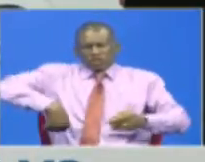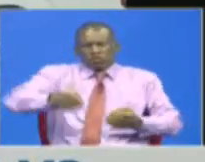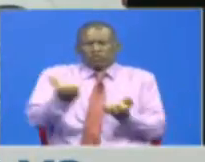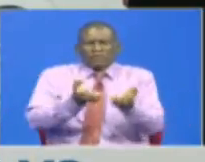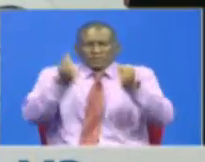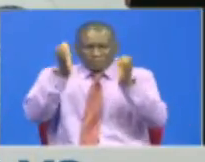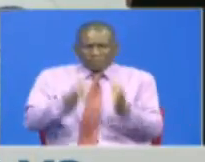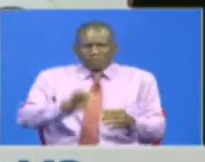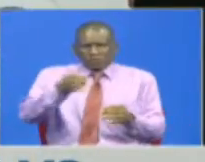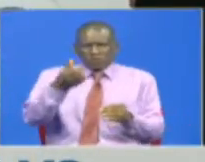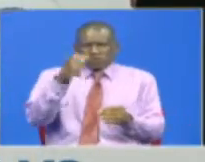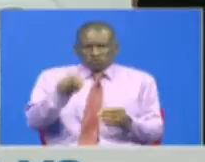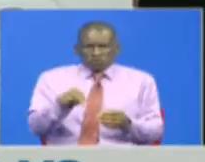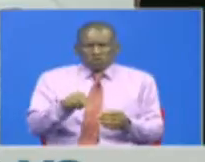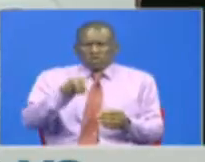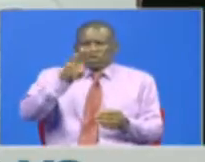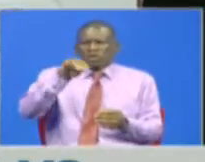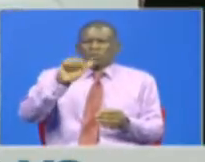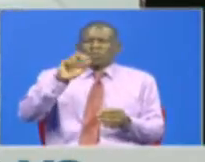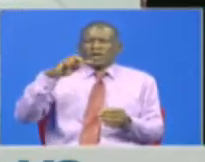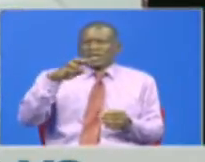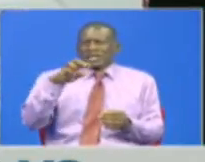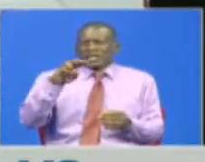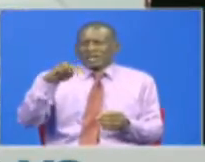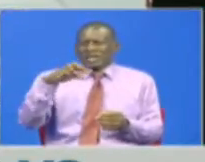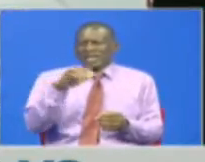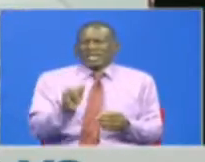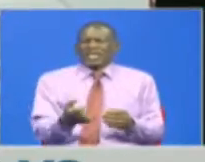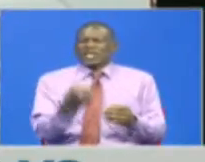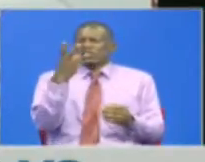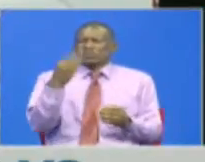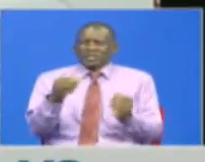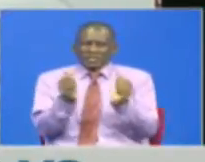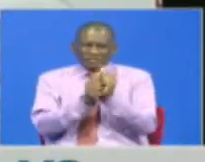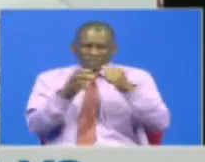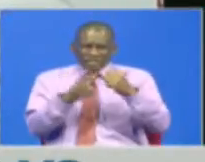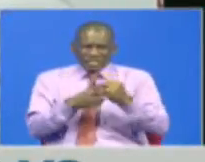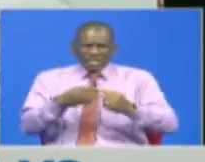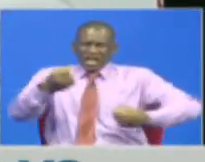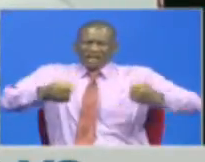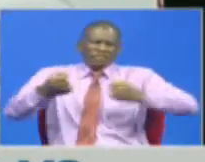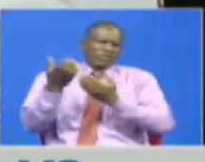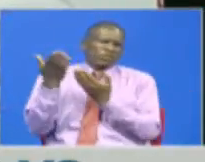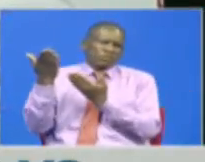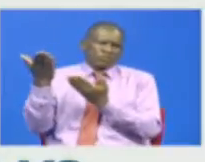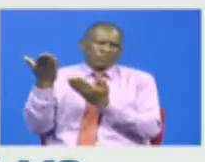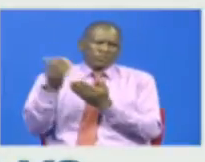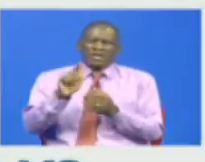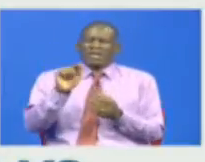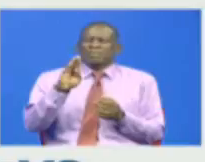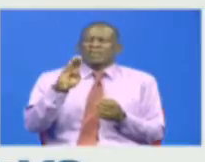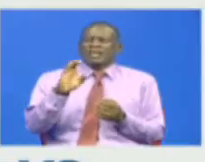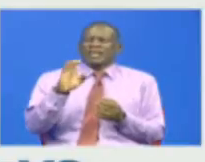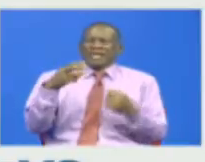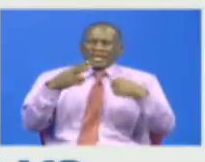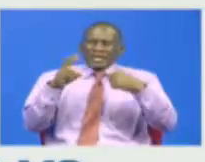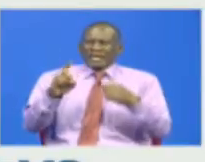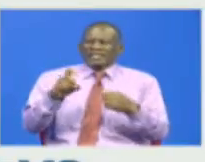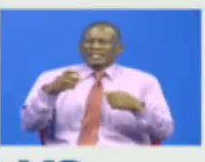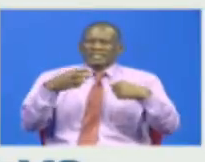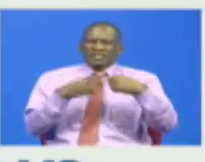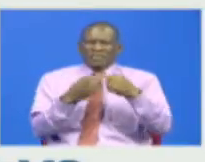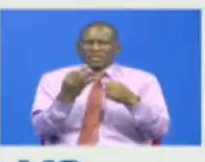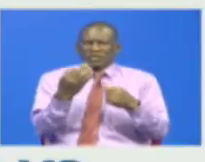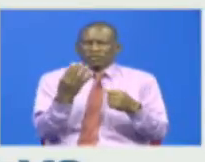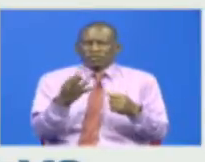John Irungu Mwangi in 2017. A Toyota Hiace registration KBX734E had been bought through a loan